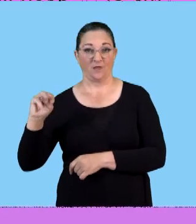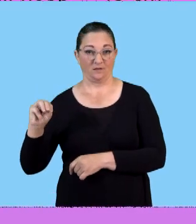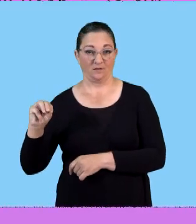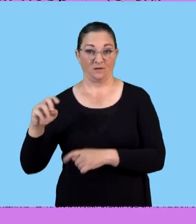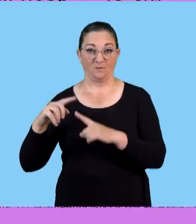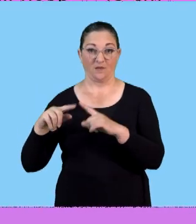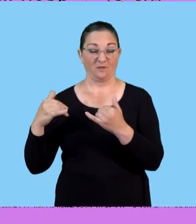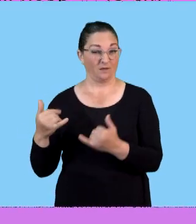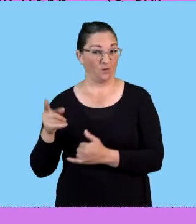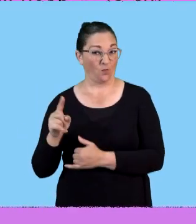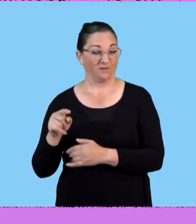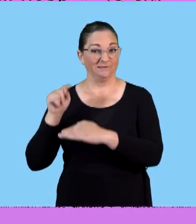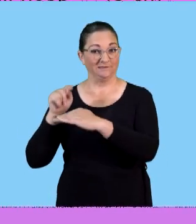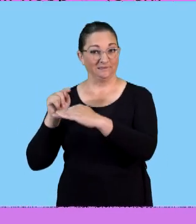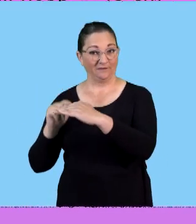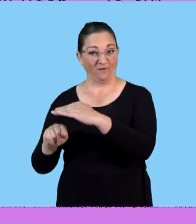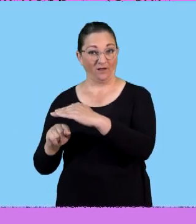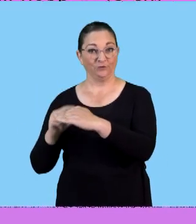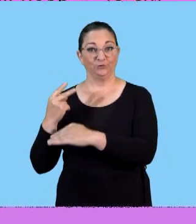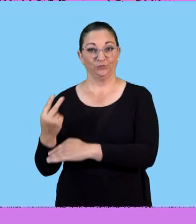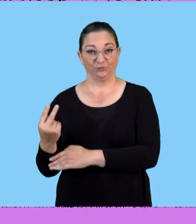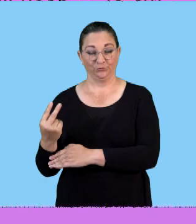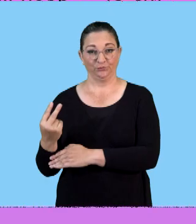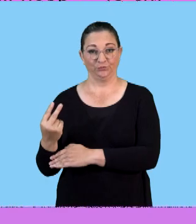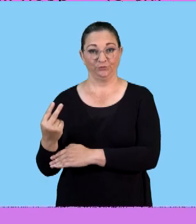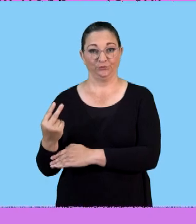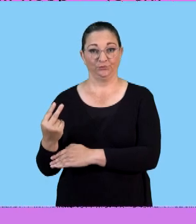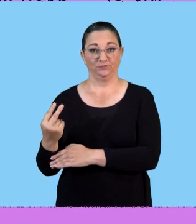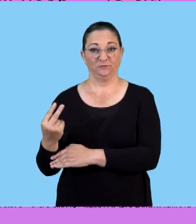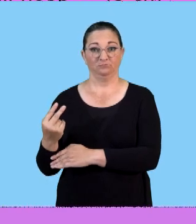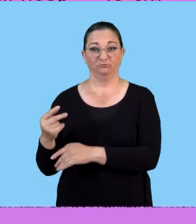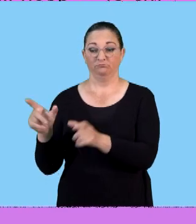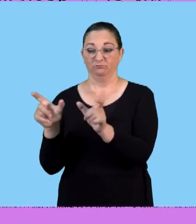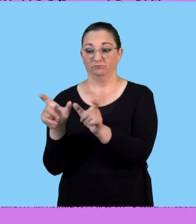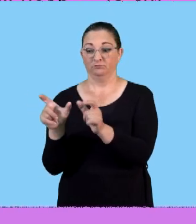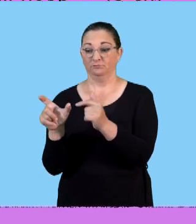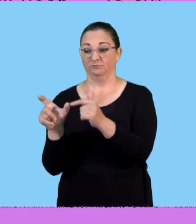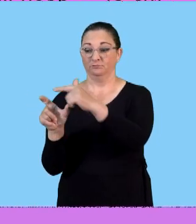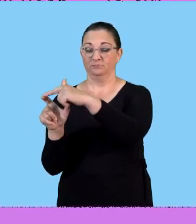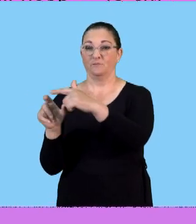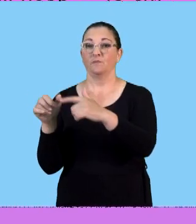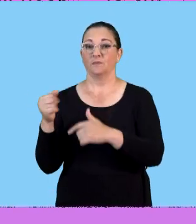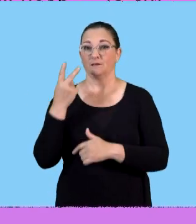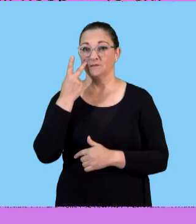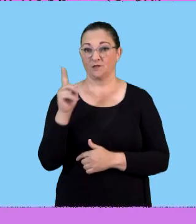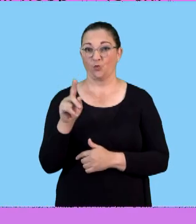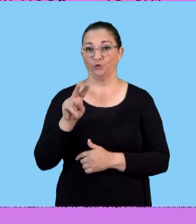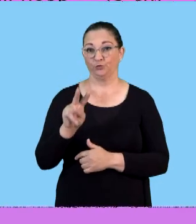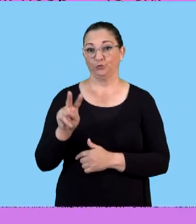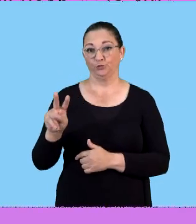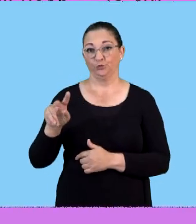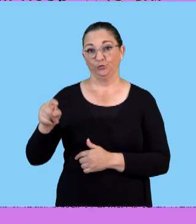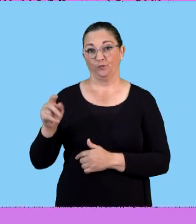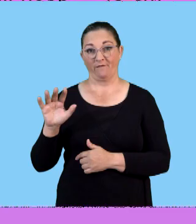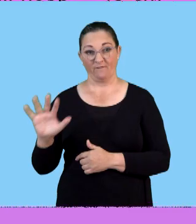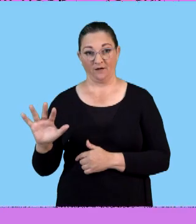is 45 centimeters. So what needs to happen now? I divide 45 by 2, right? So that will give me